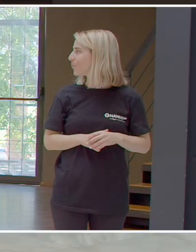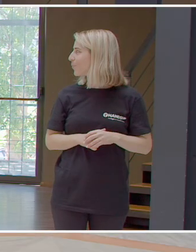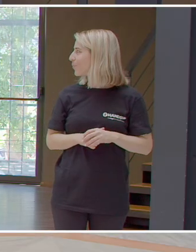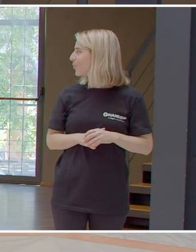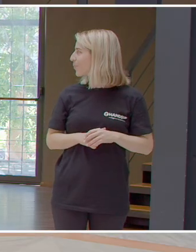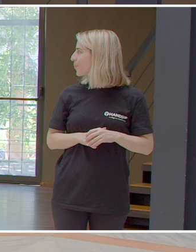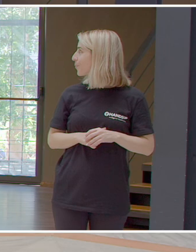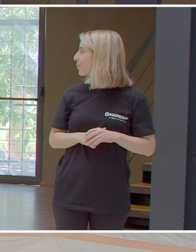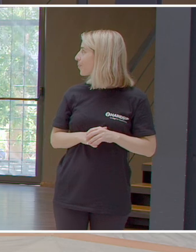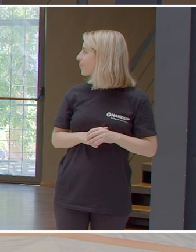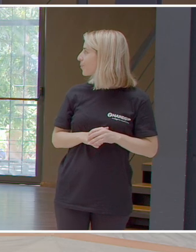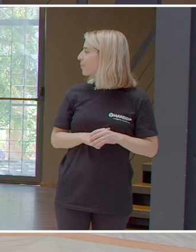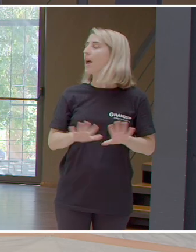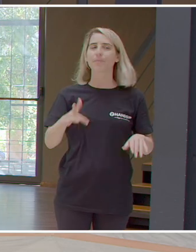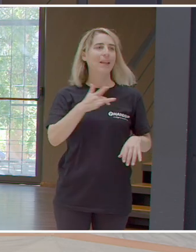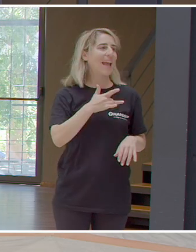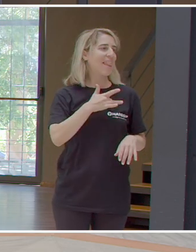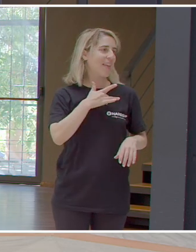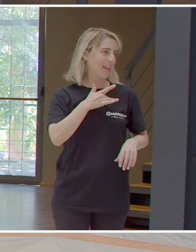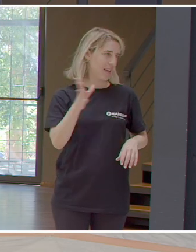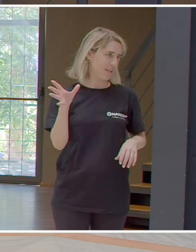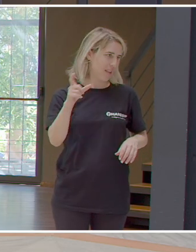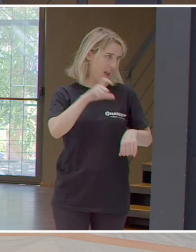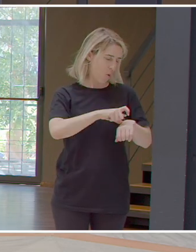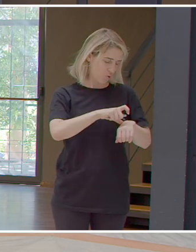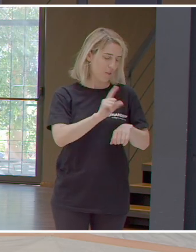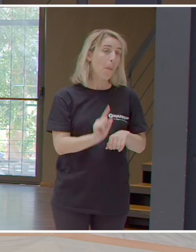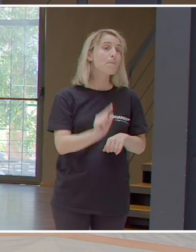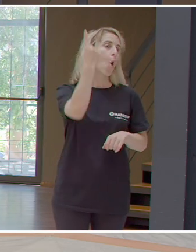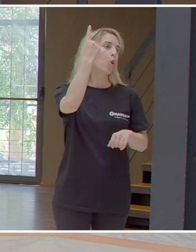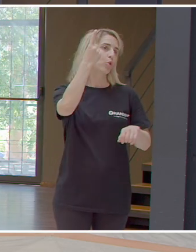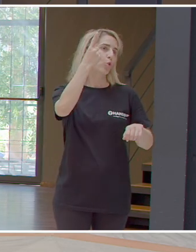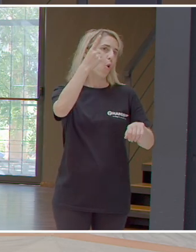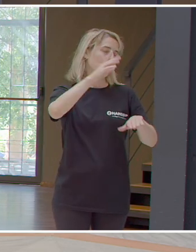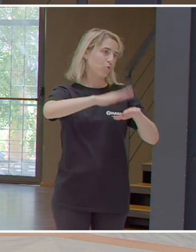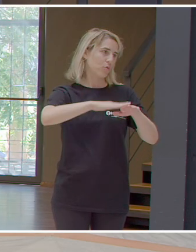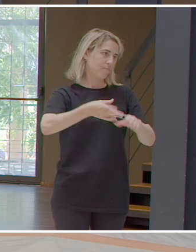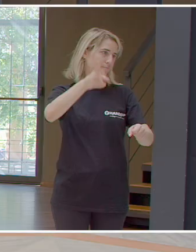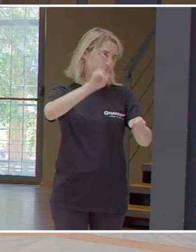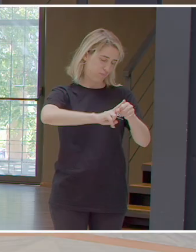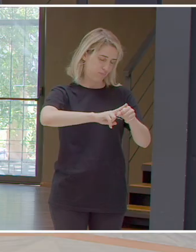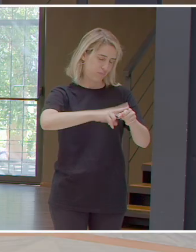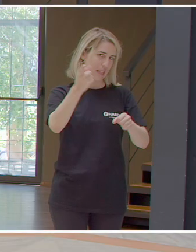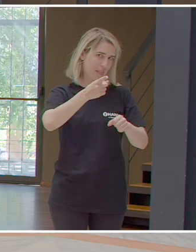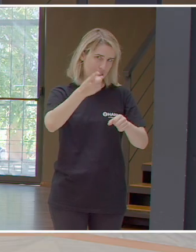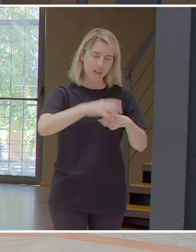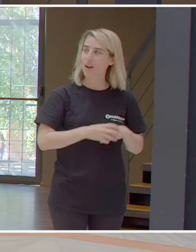So, heart disease, that was the top one in the leading death cause